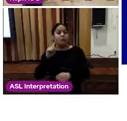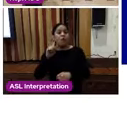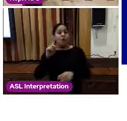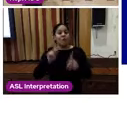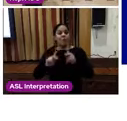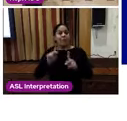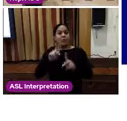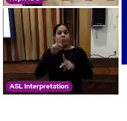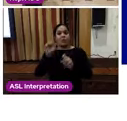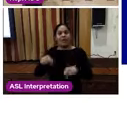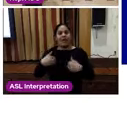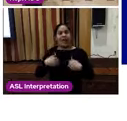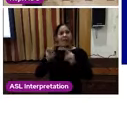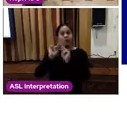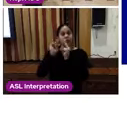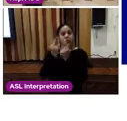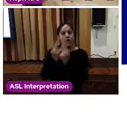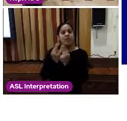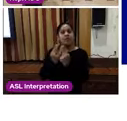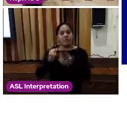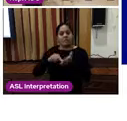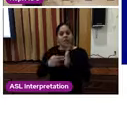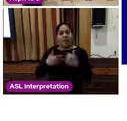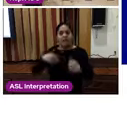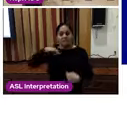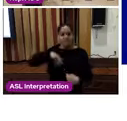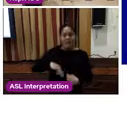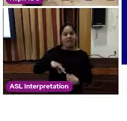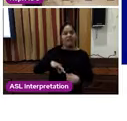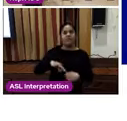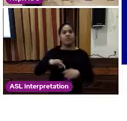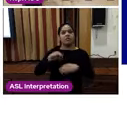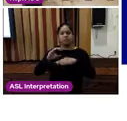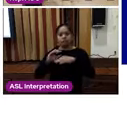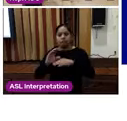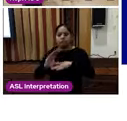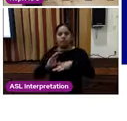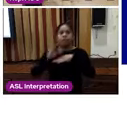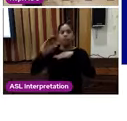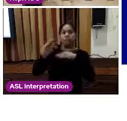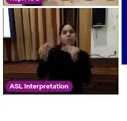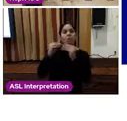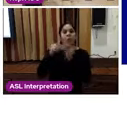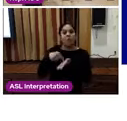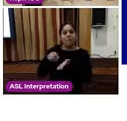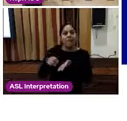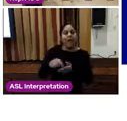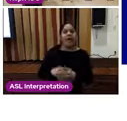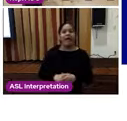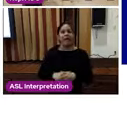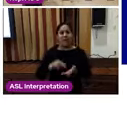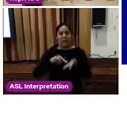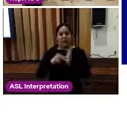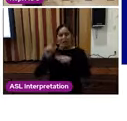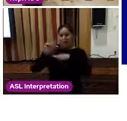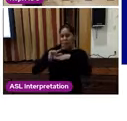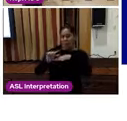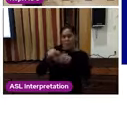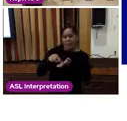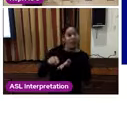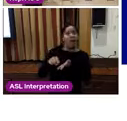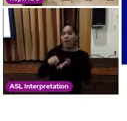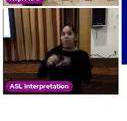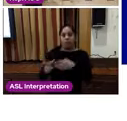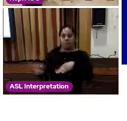union jobs that have benefits, a high salary, not just minimum wage, and actually have a path to being able to support